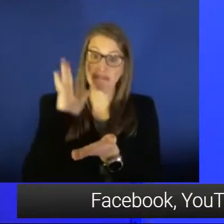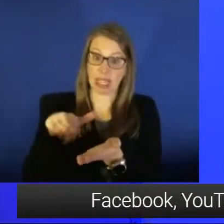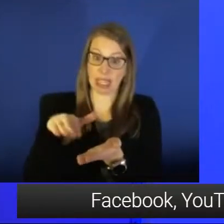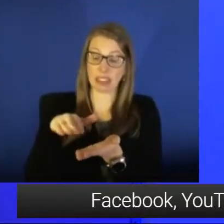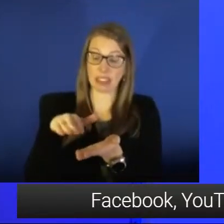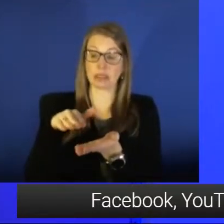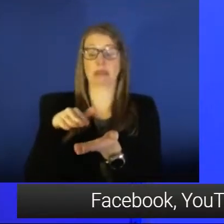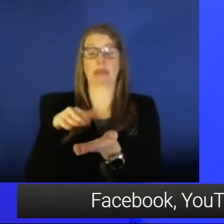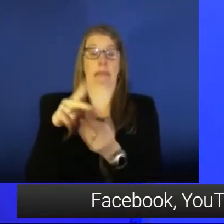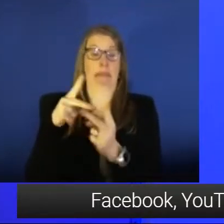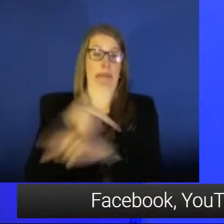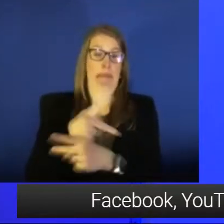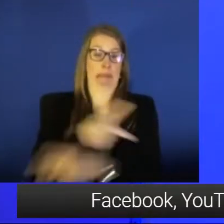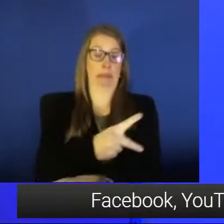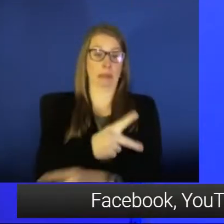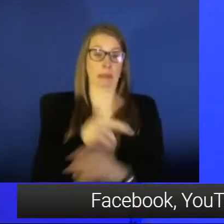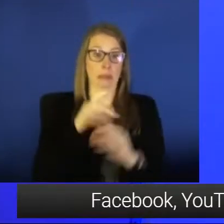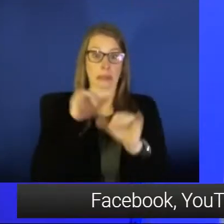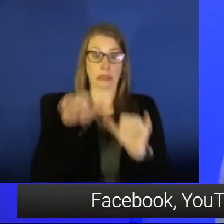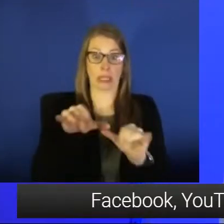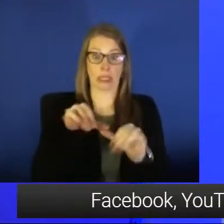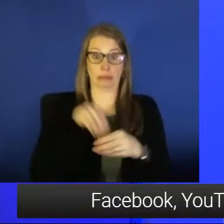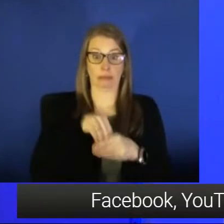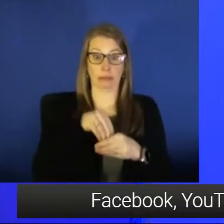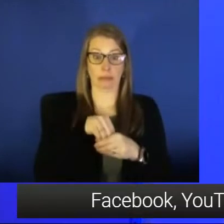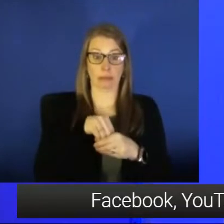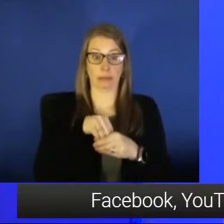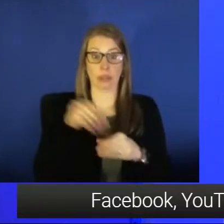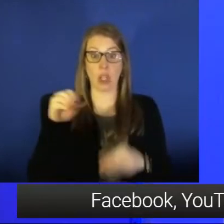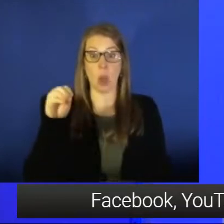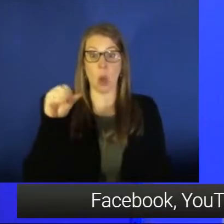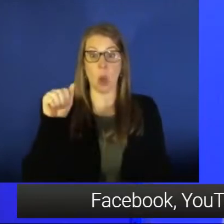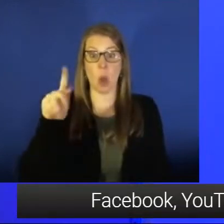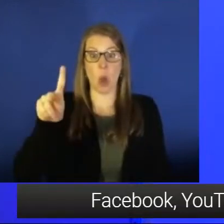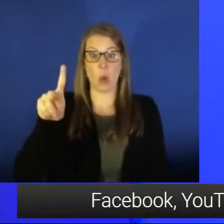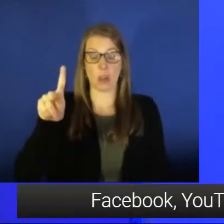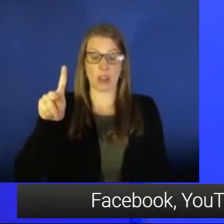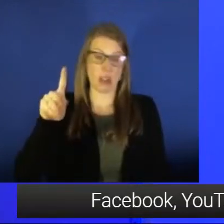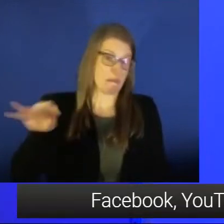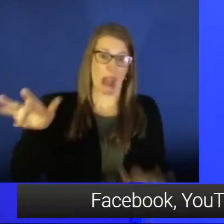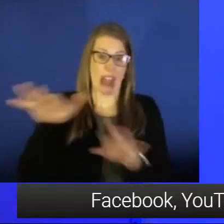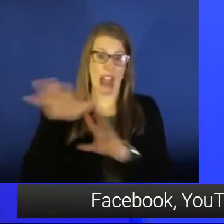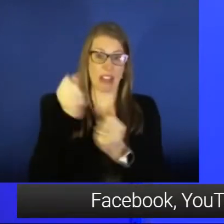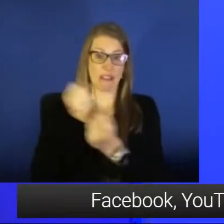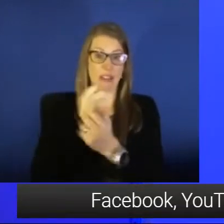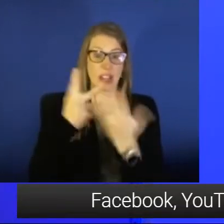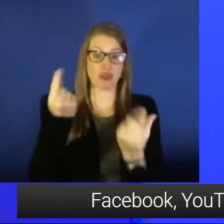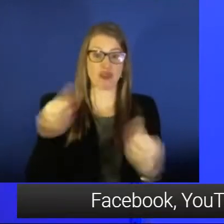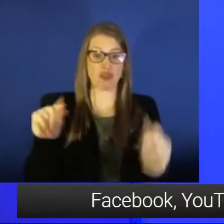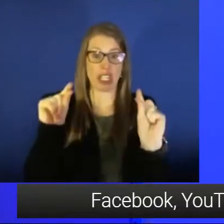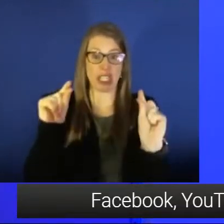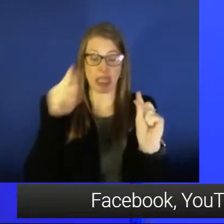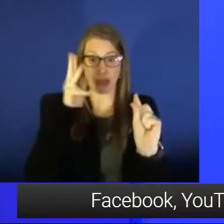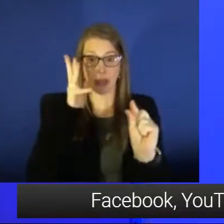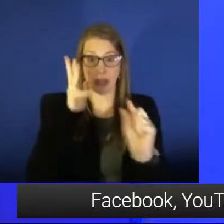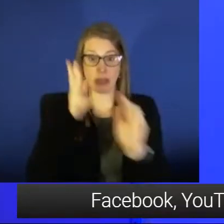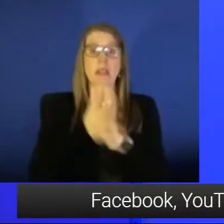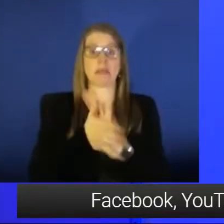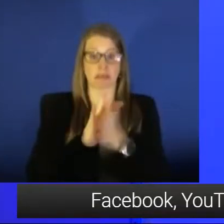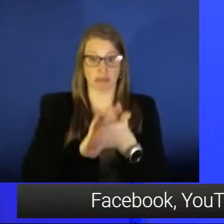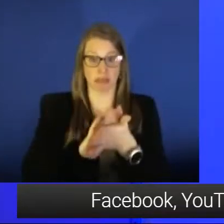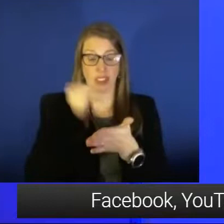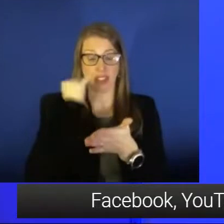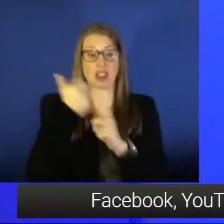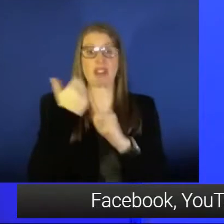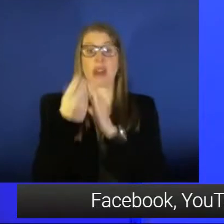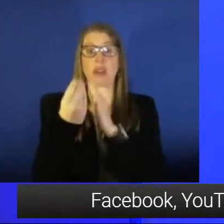see when the oaks come out here pretty soon, everything's going to turn green. And in those particular cases, if you're out and about, you